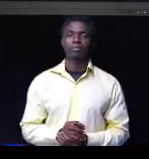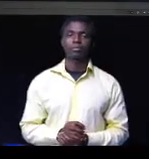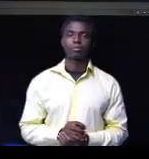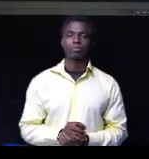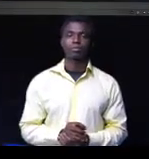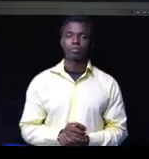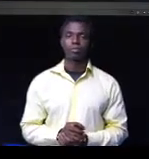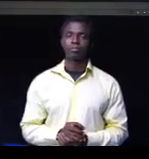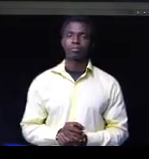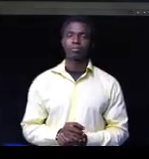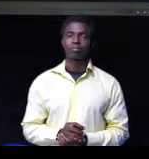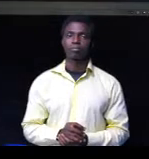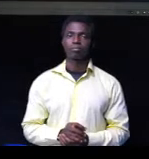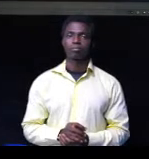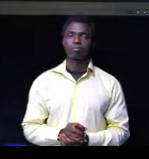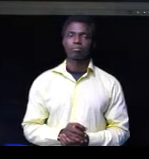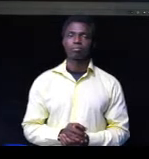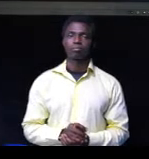self-defense.